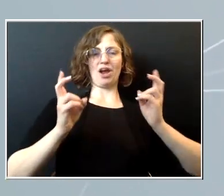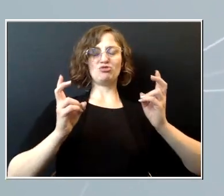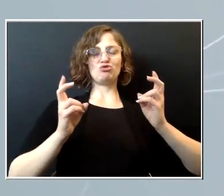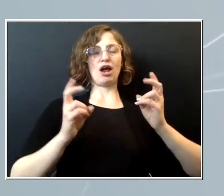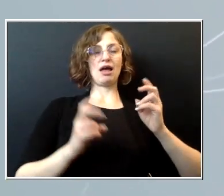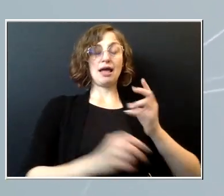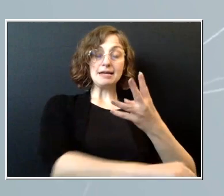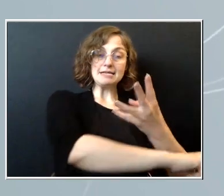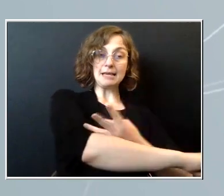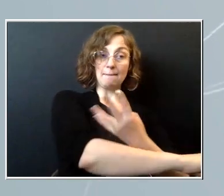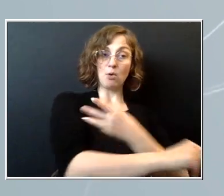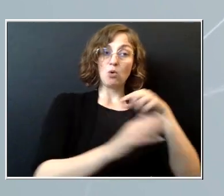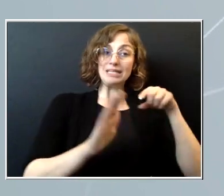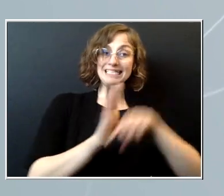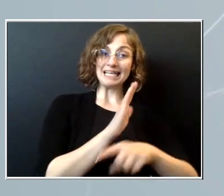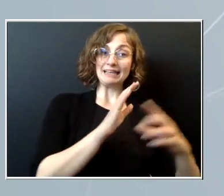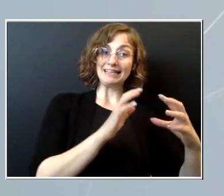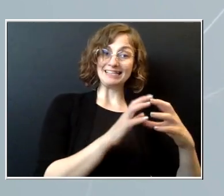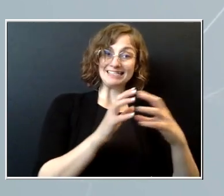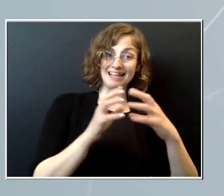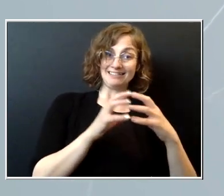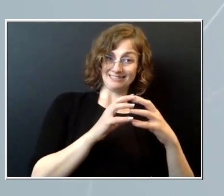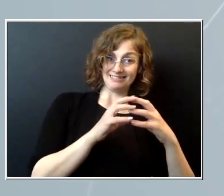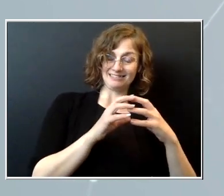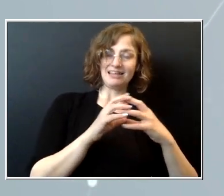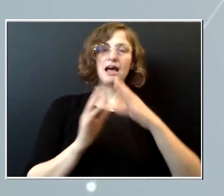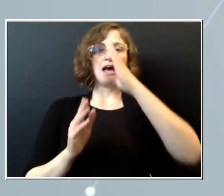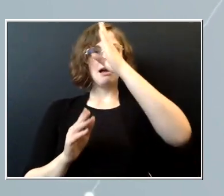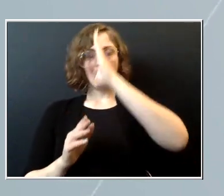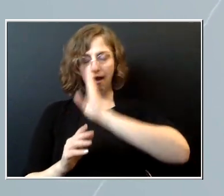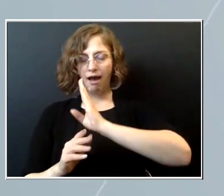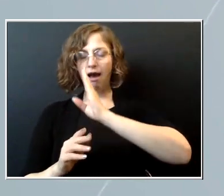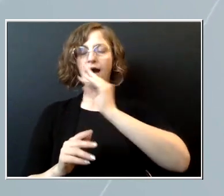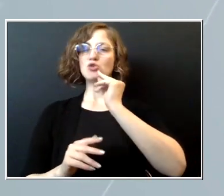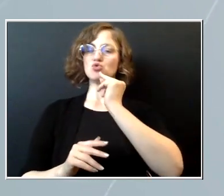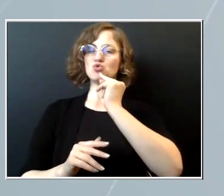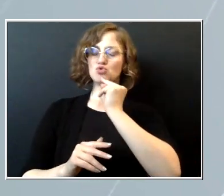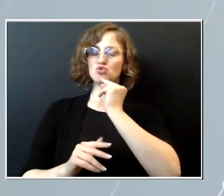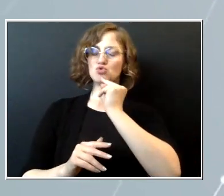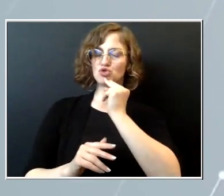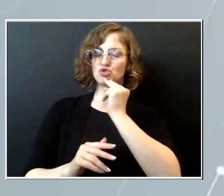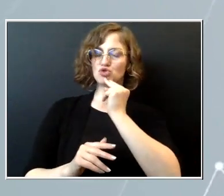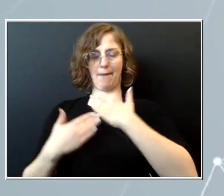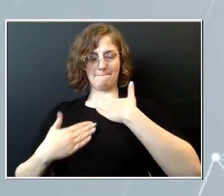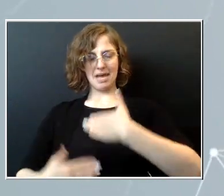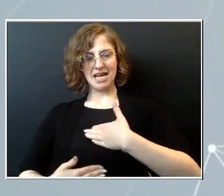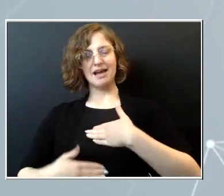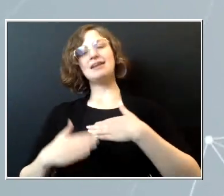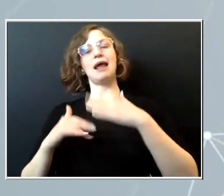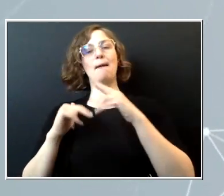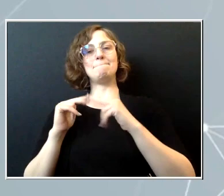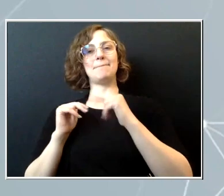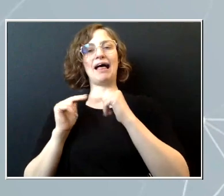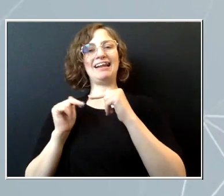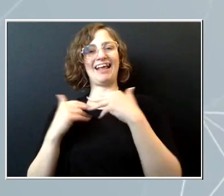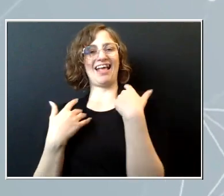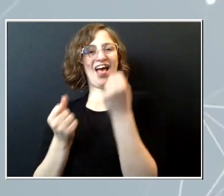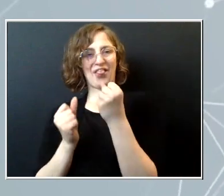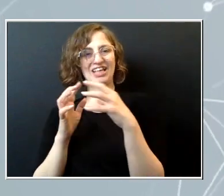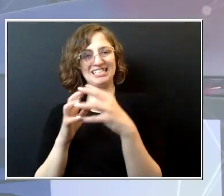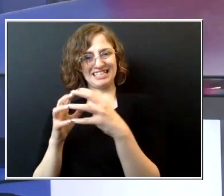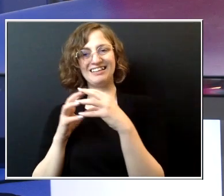and God and nutrition in my body are rebuilding the healthy ones. So I finally found a good